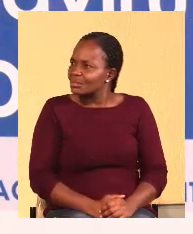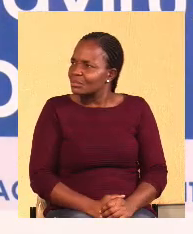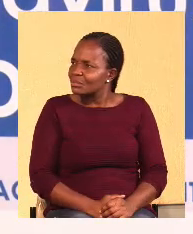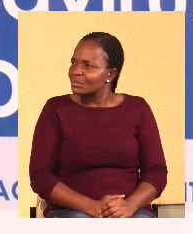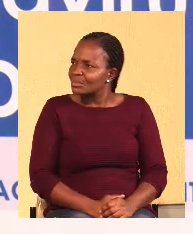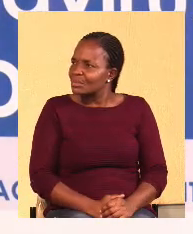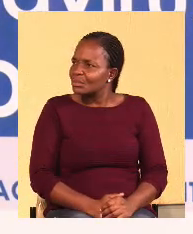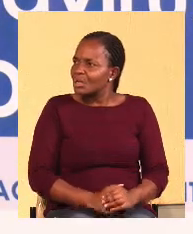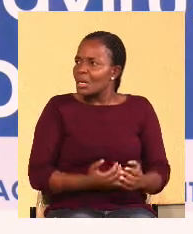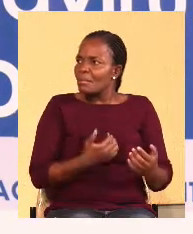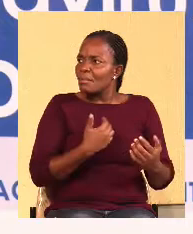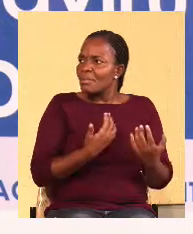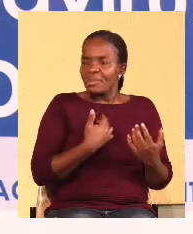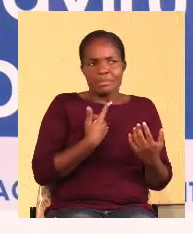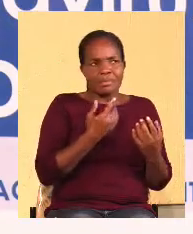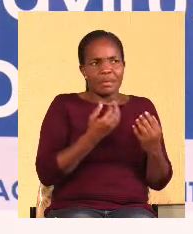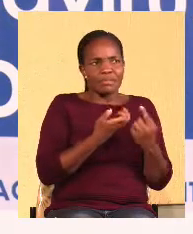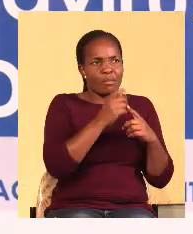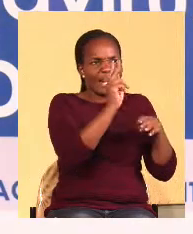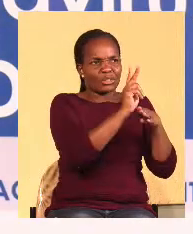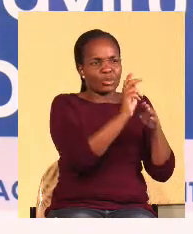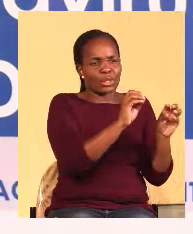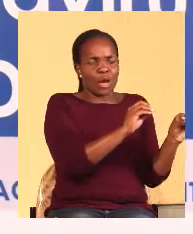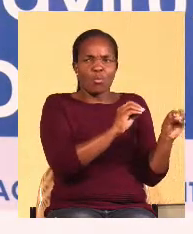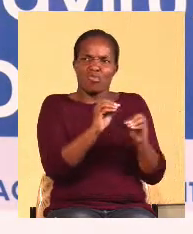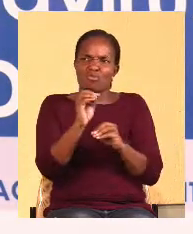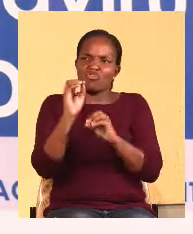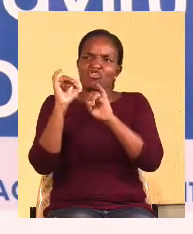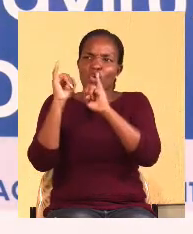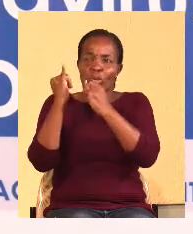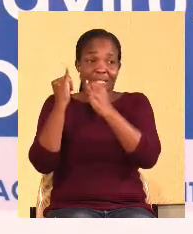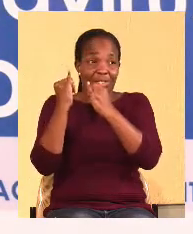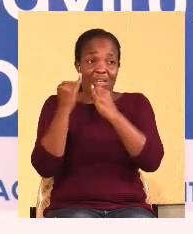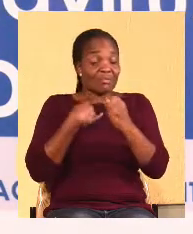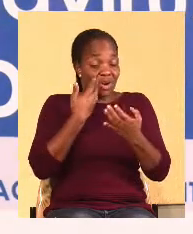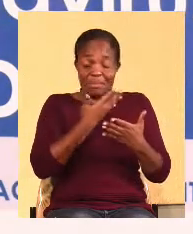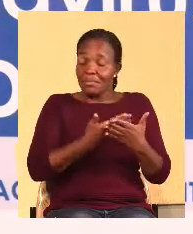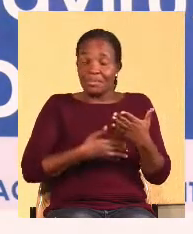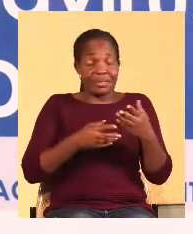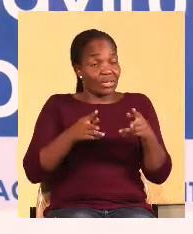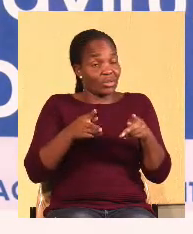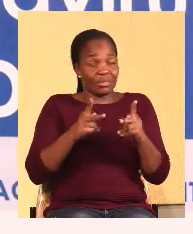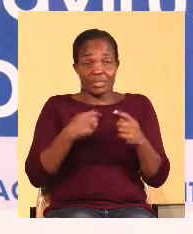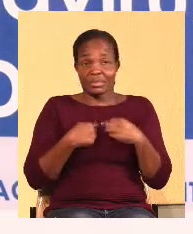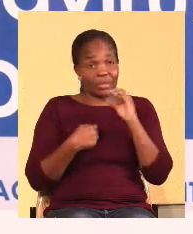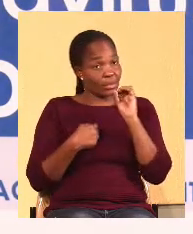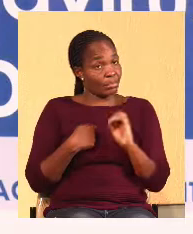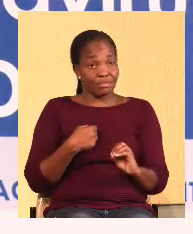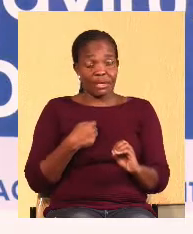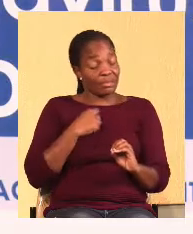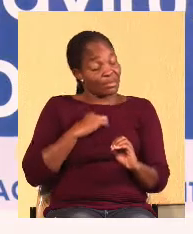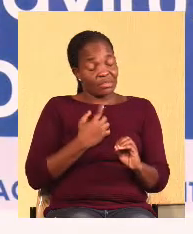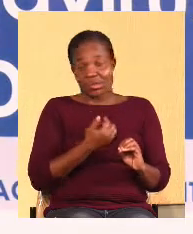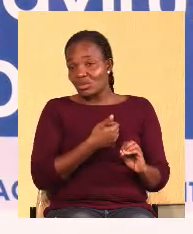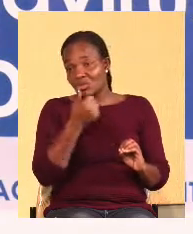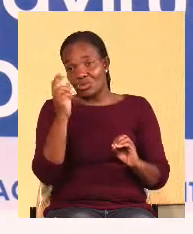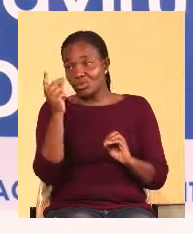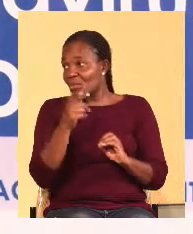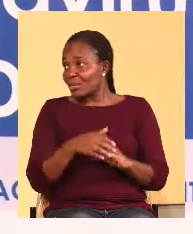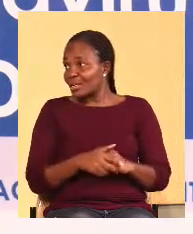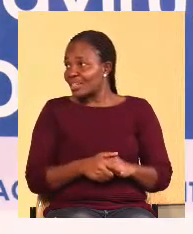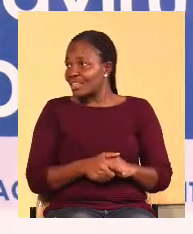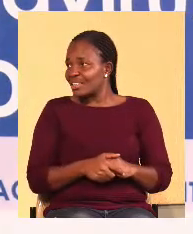from Katutura, I'm going to acquire essentials in town. I don't have a letter that then says I'm an essential service worker or whatnot. Sometimes there'll be roadblocks.